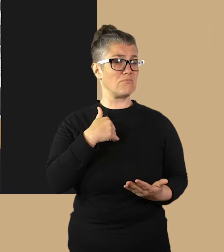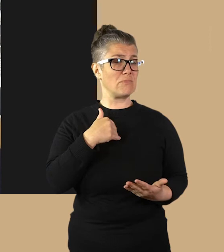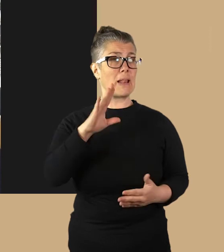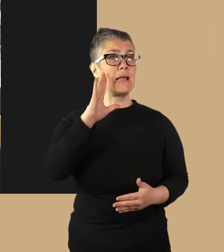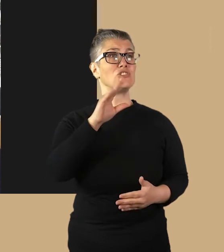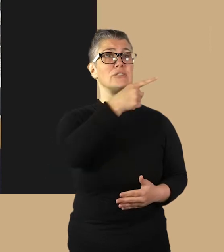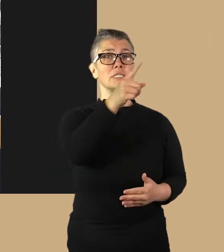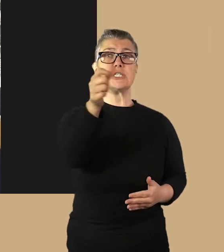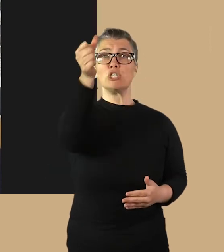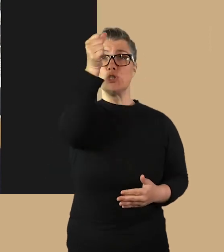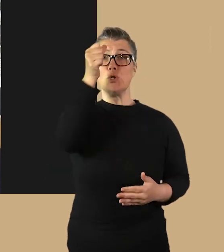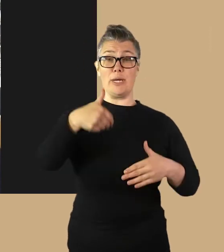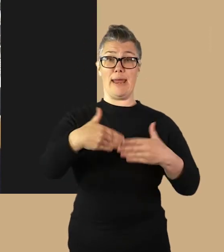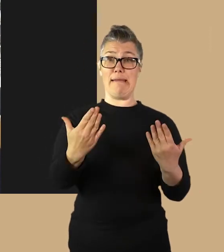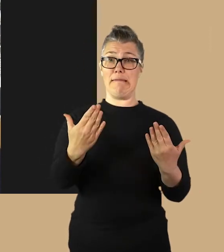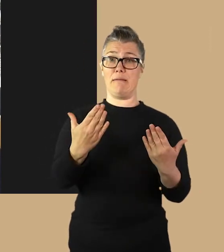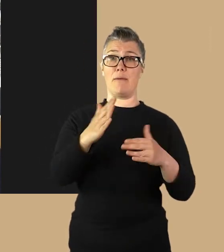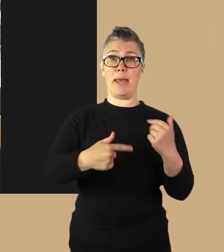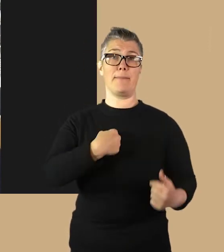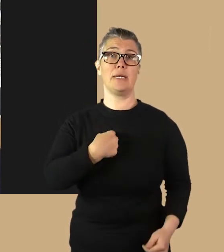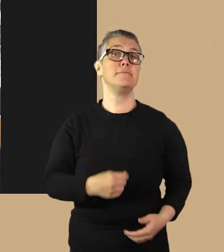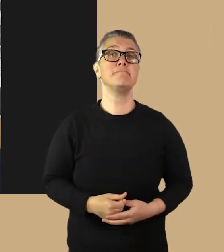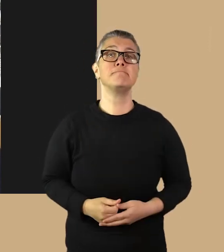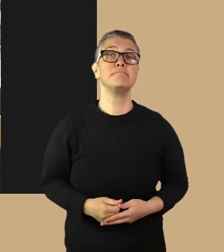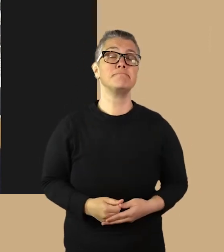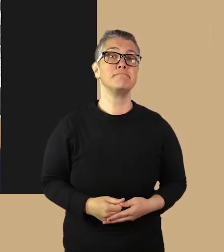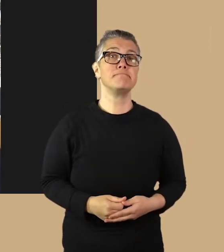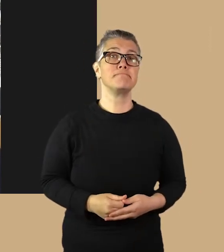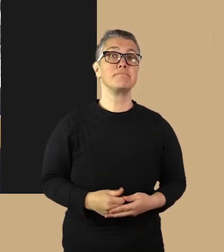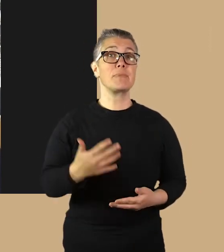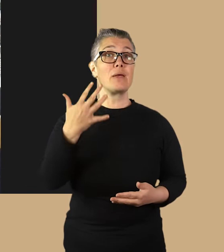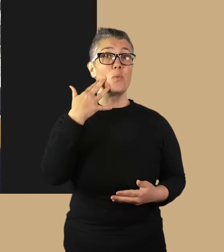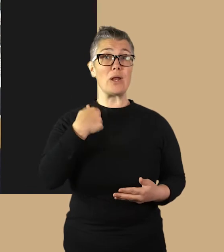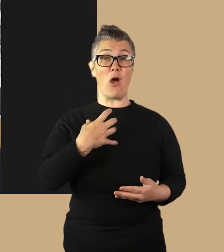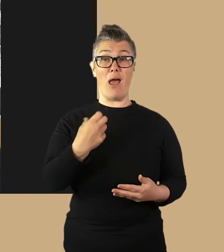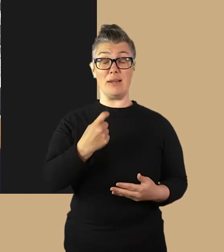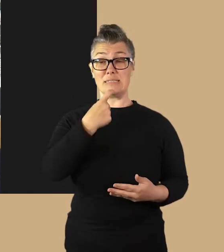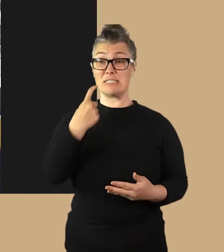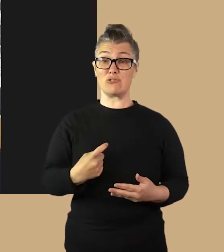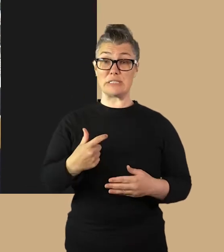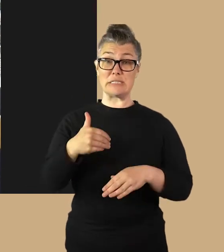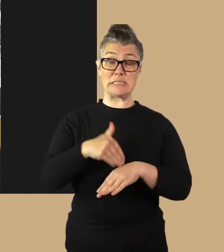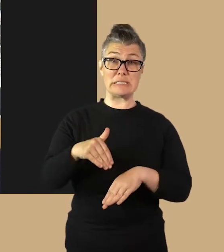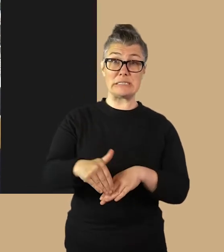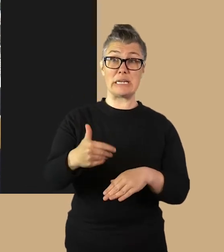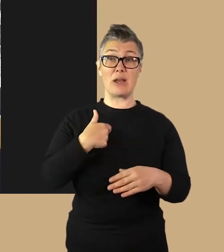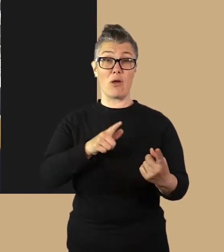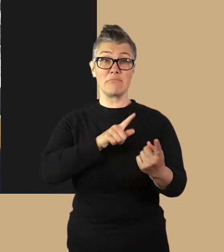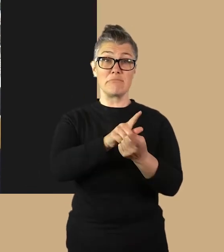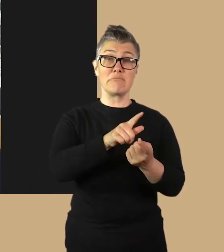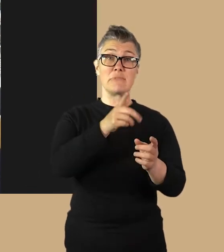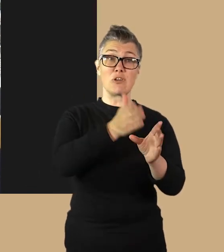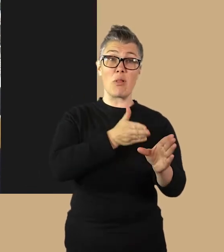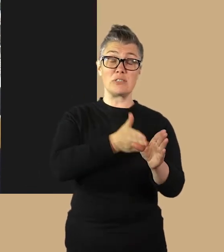personal information about me. Like when I did run into serious trouble and I saw the psychologist